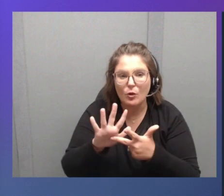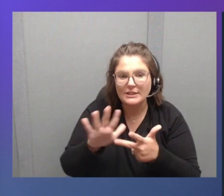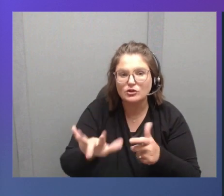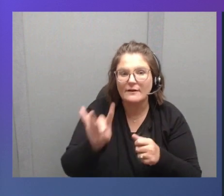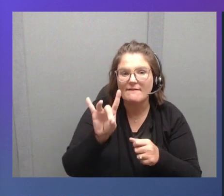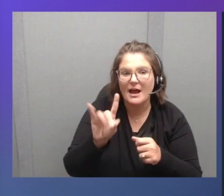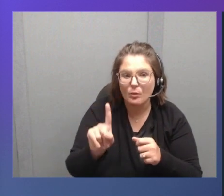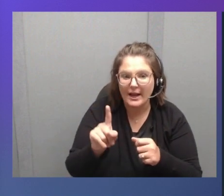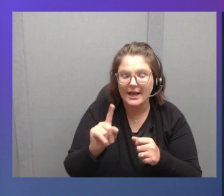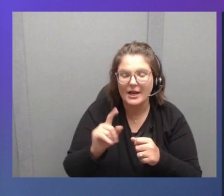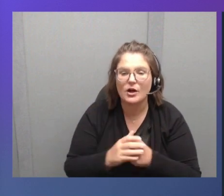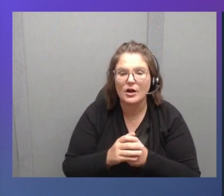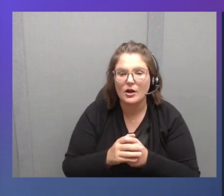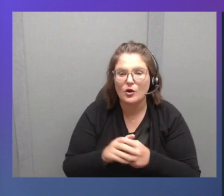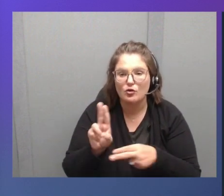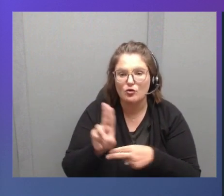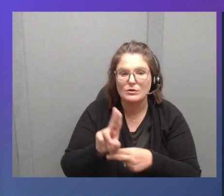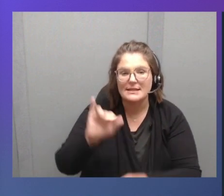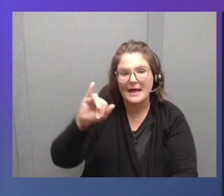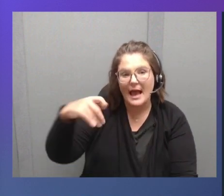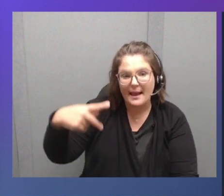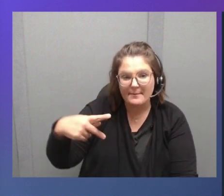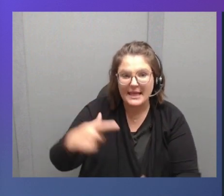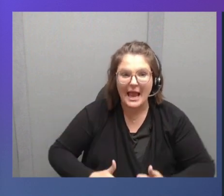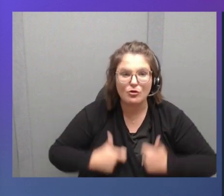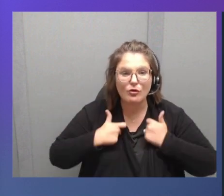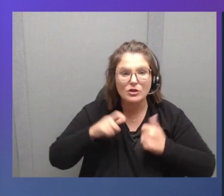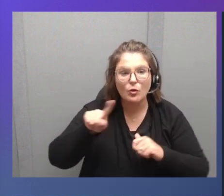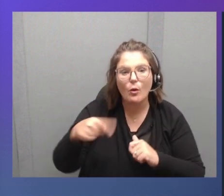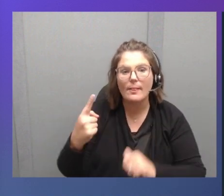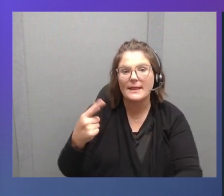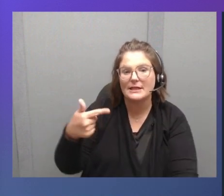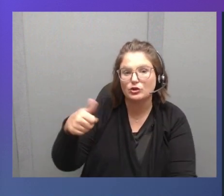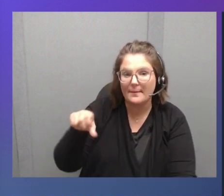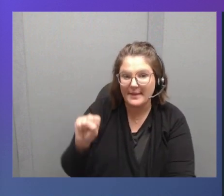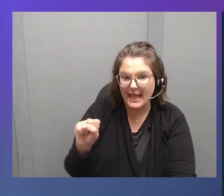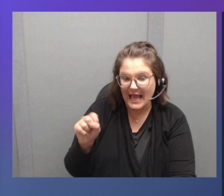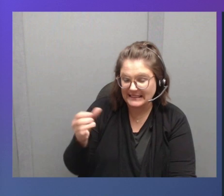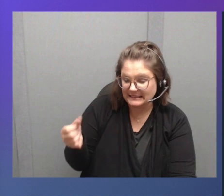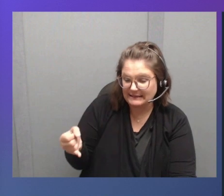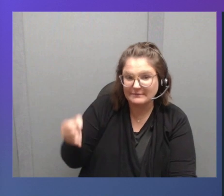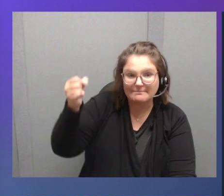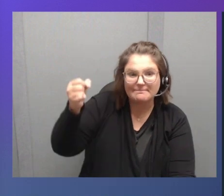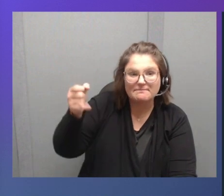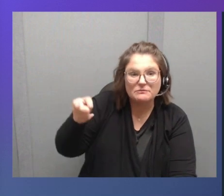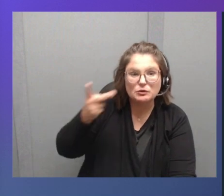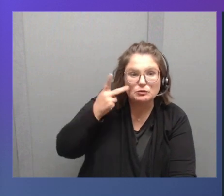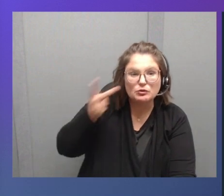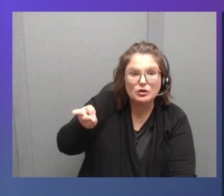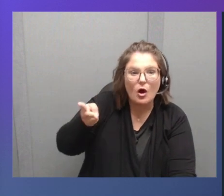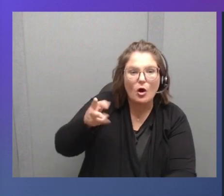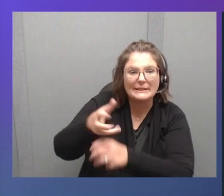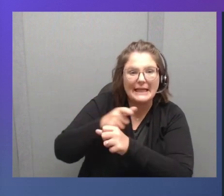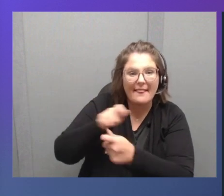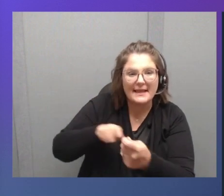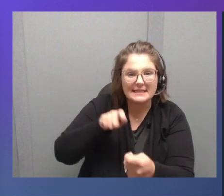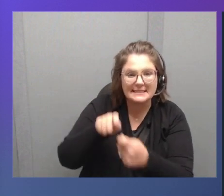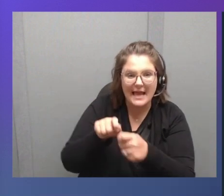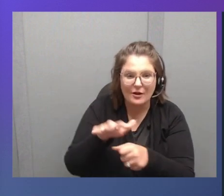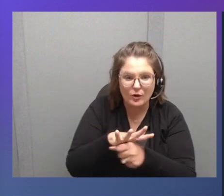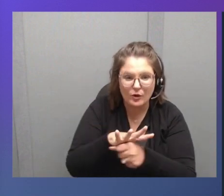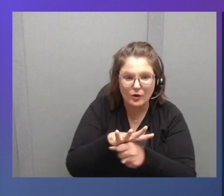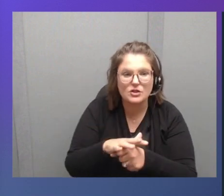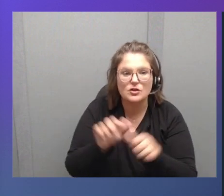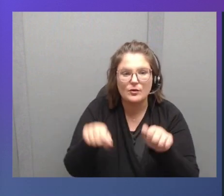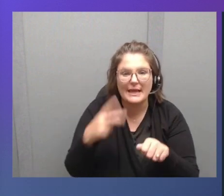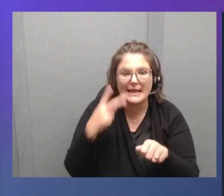device by using the IP address only. We also had a GPS antenna on there, as you saw, to get the exact location. Nice. So you can see the two different